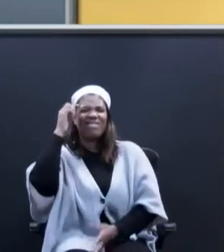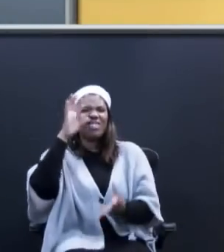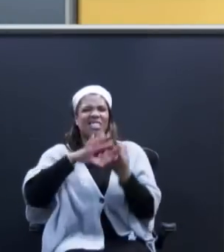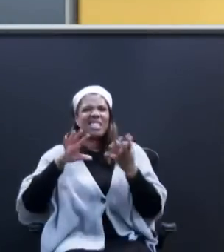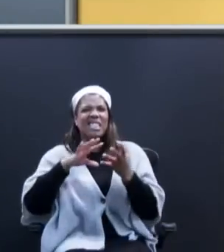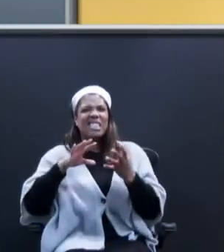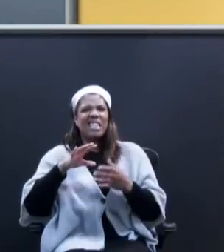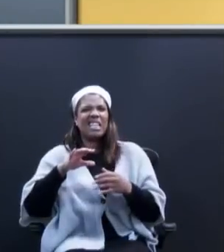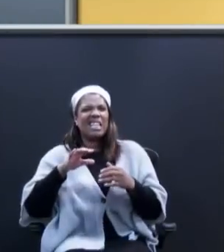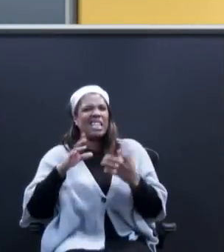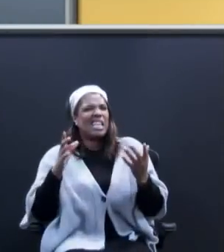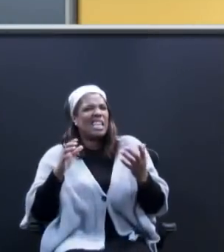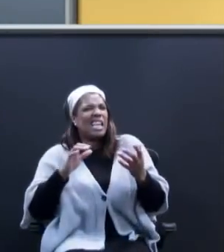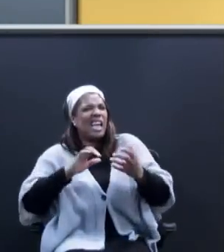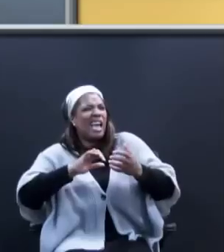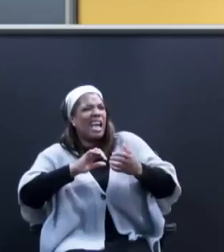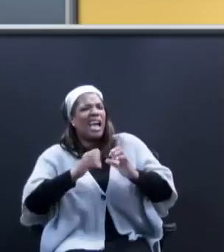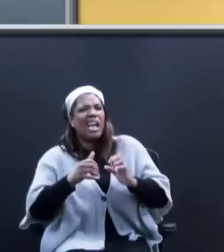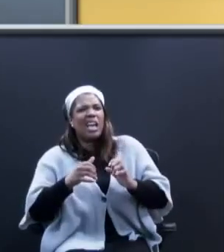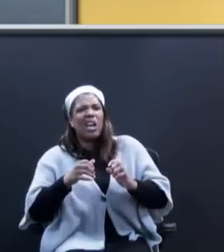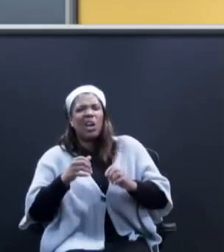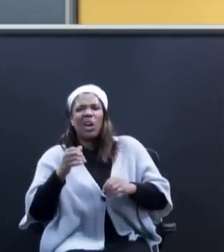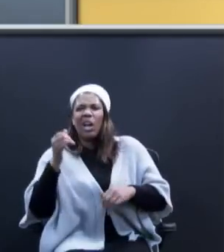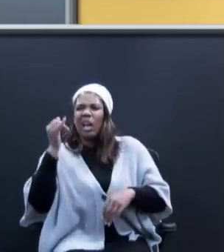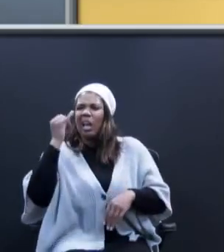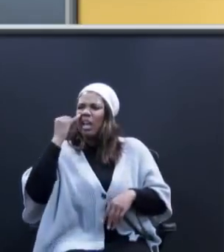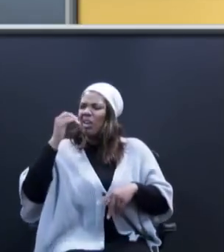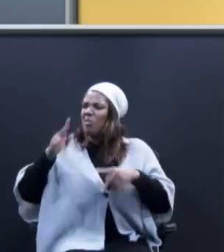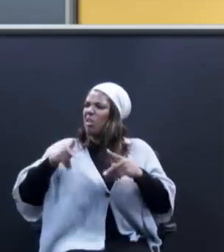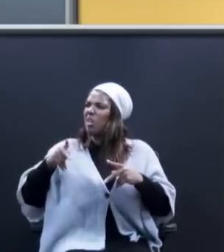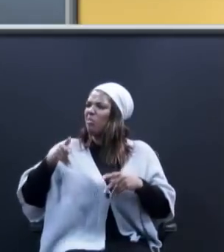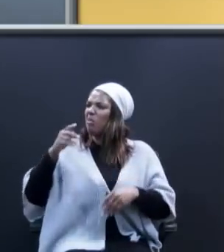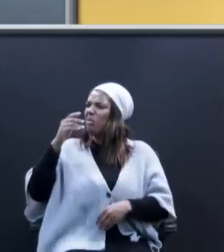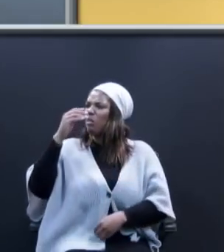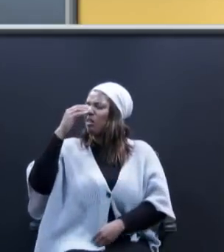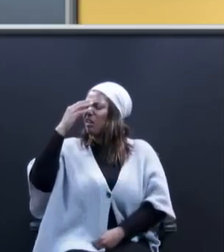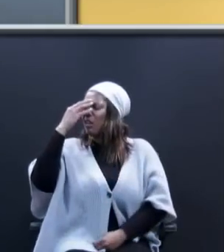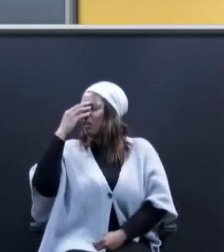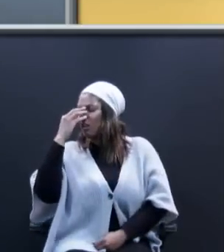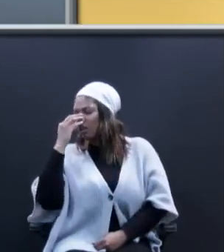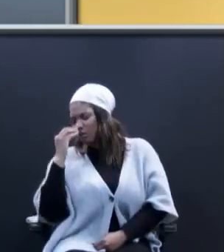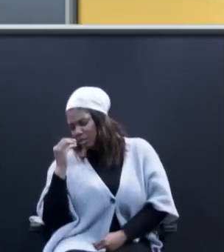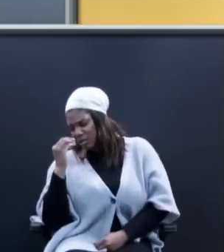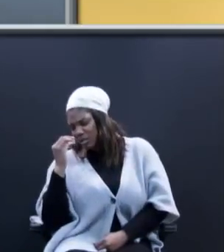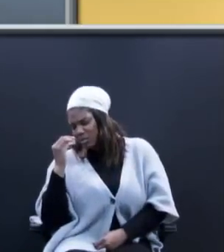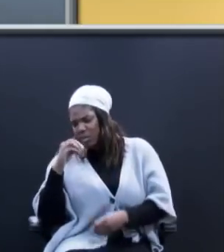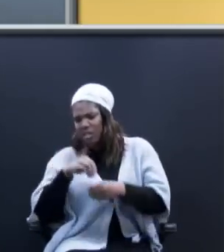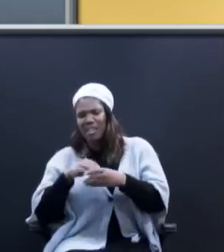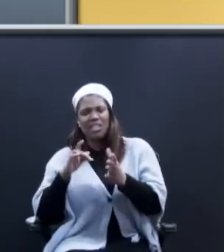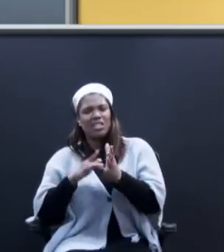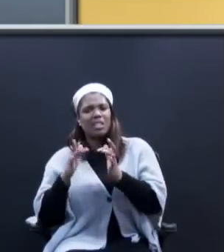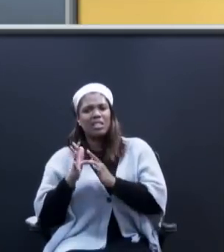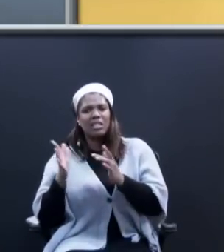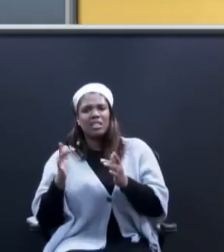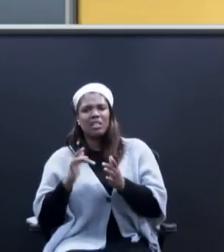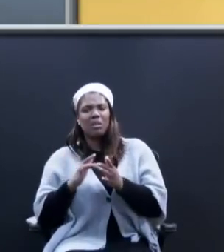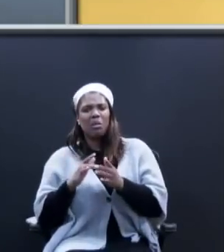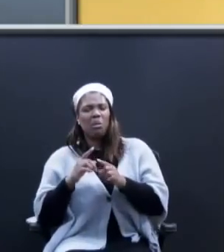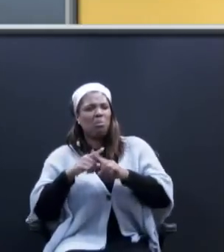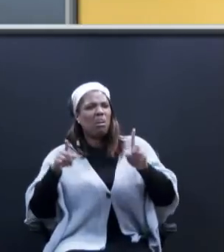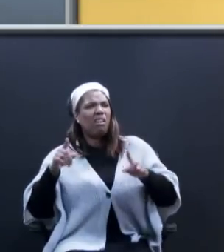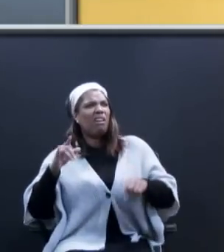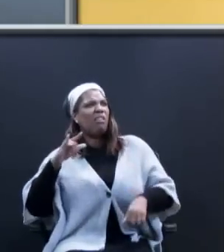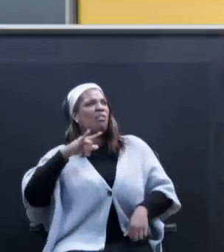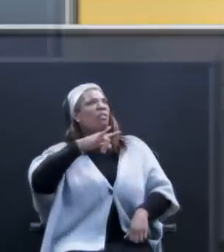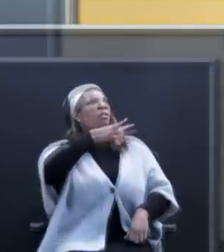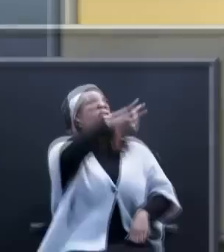You ever seen people sleeping, walking around and talking and carrying on and flying? Pay attention to what you're reading here. Go ahead and